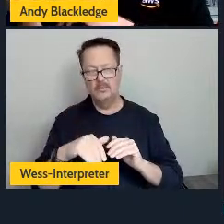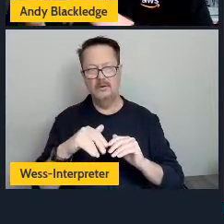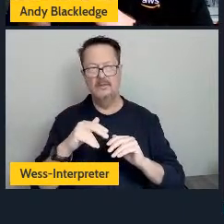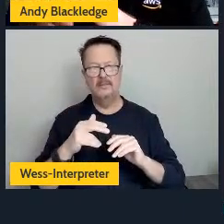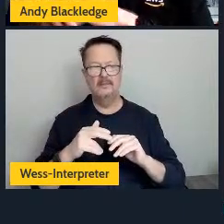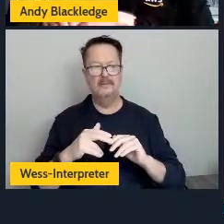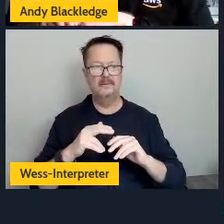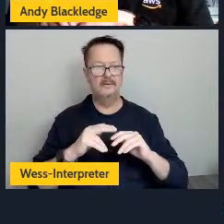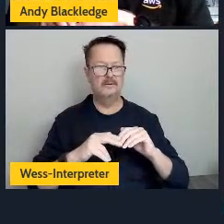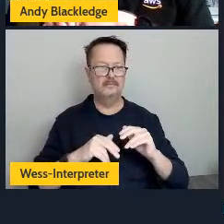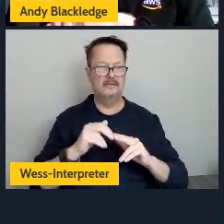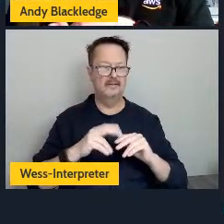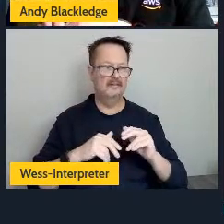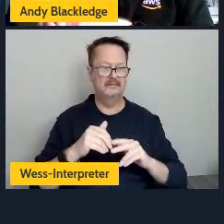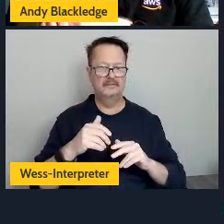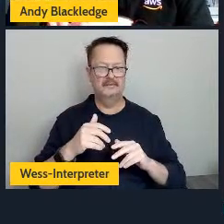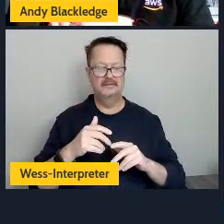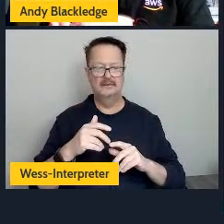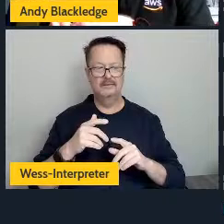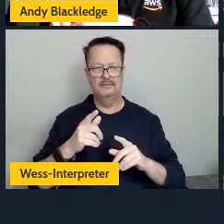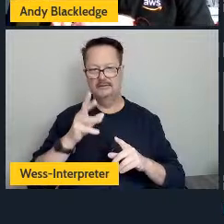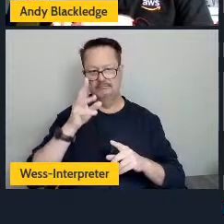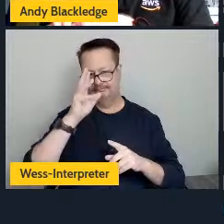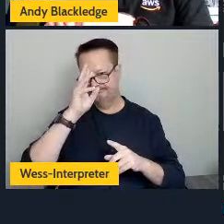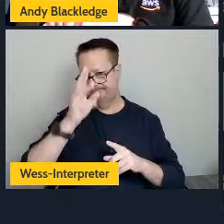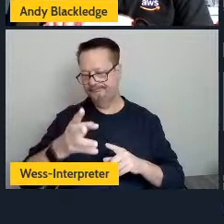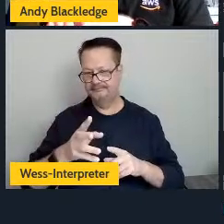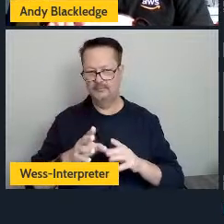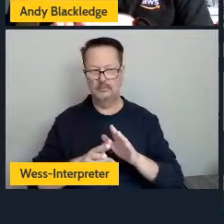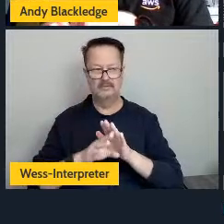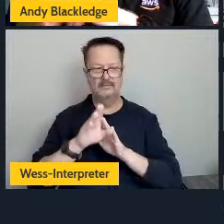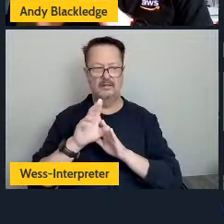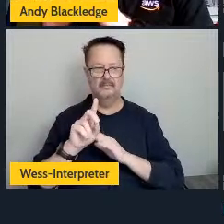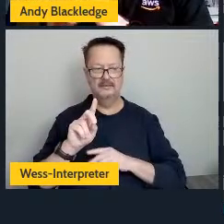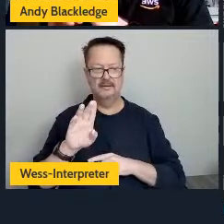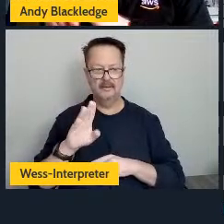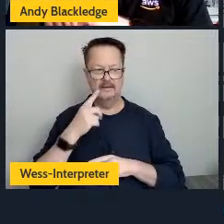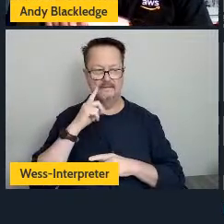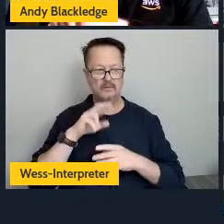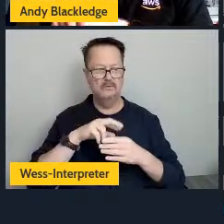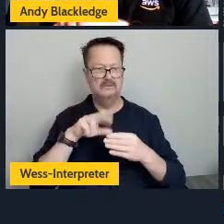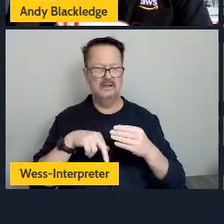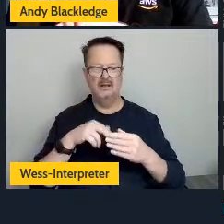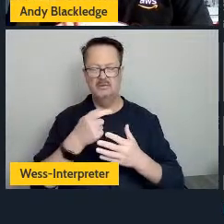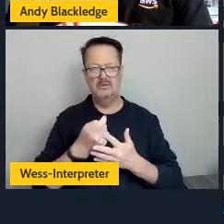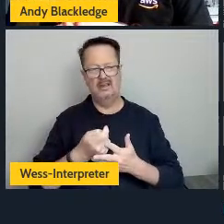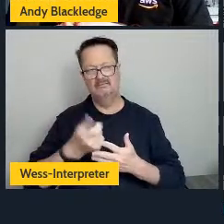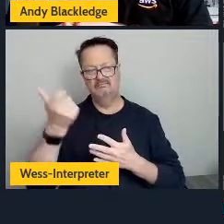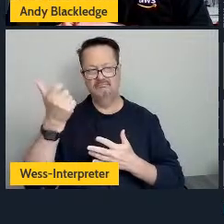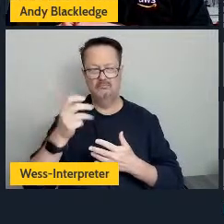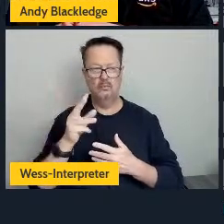able to spin up a database for your results, which you can clear down whenever you want.